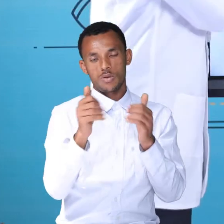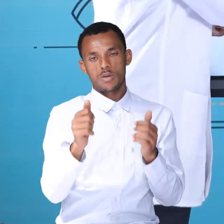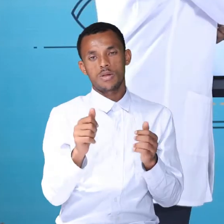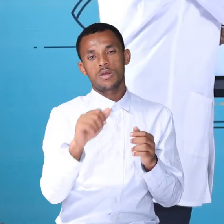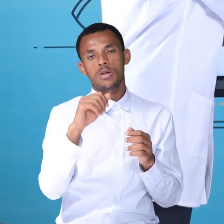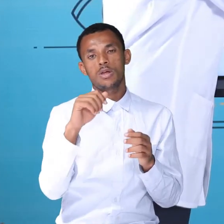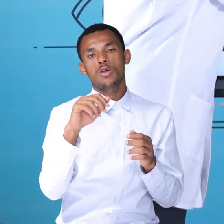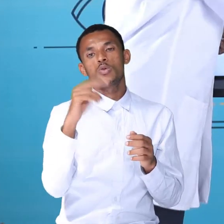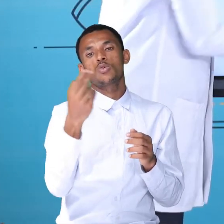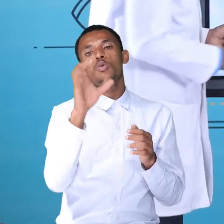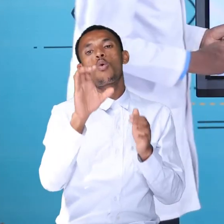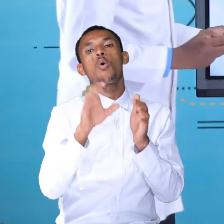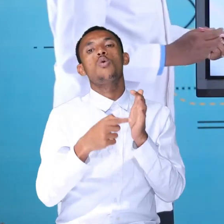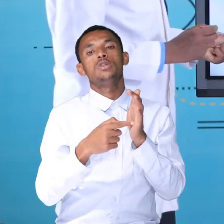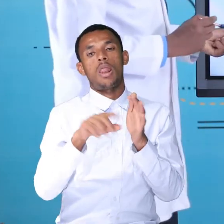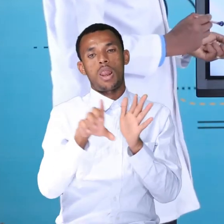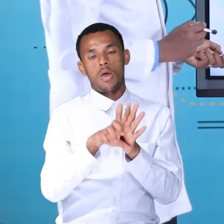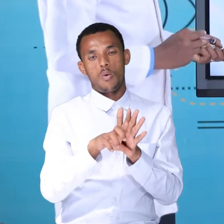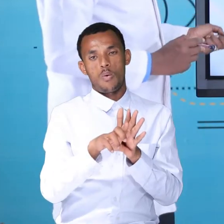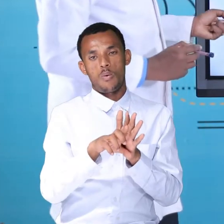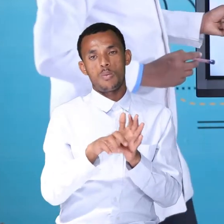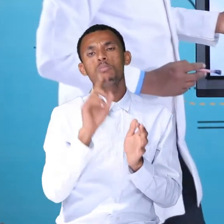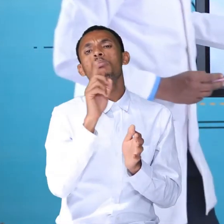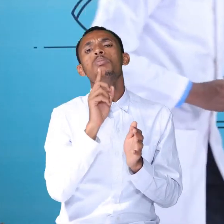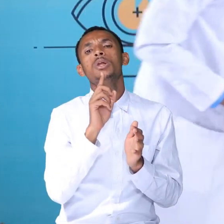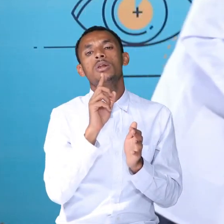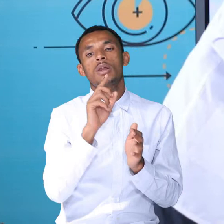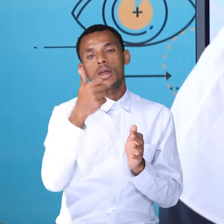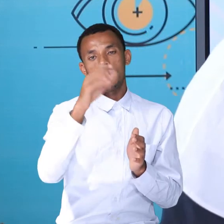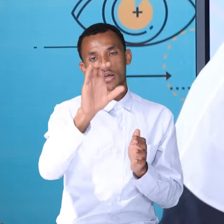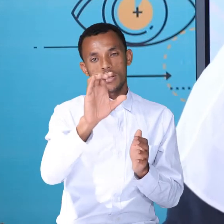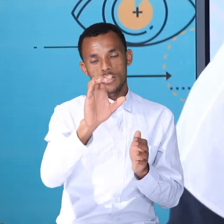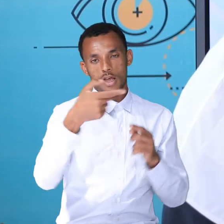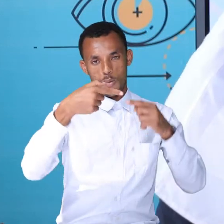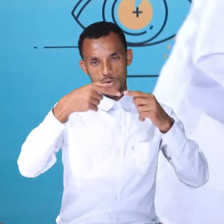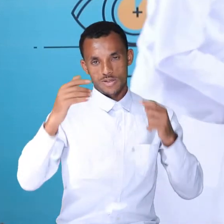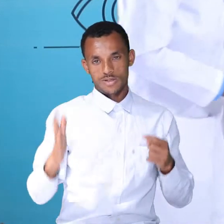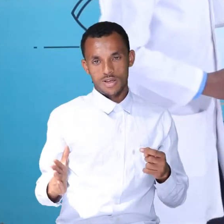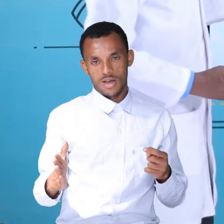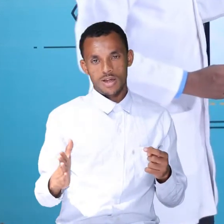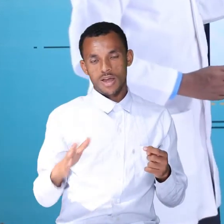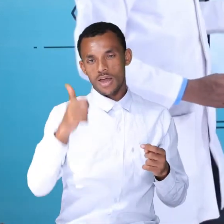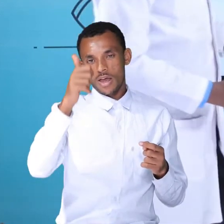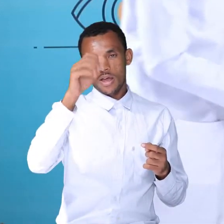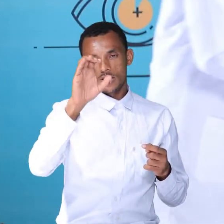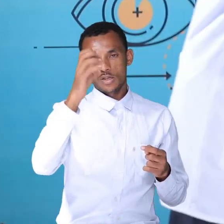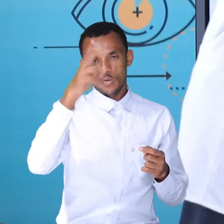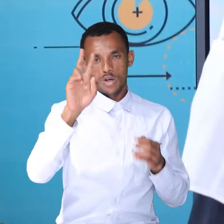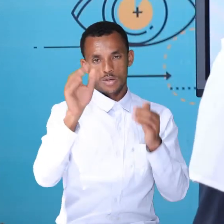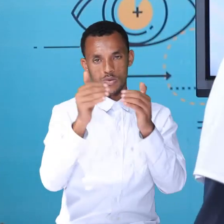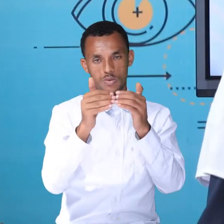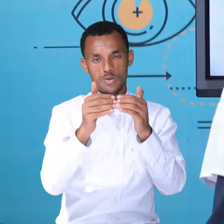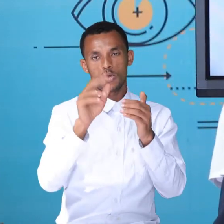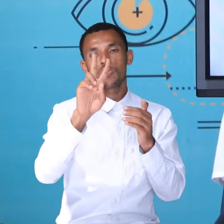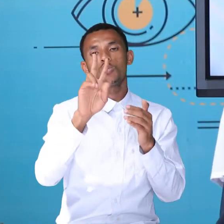to apply cosine law. What it says cosine law? AC, the opposite side, AC squared is equal to the